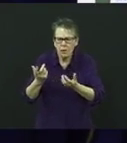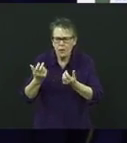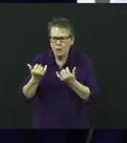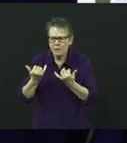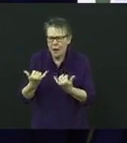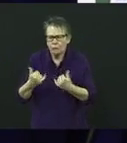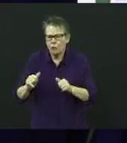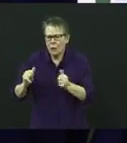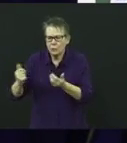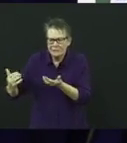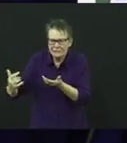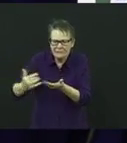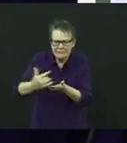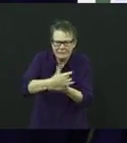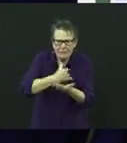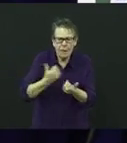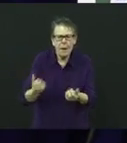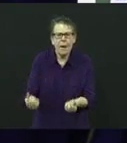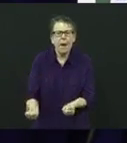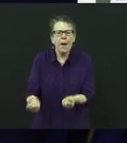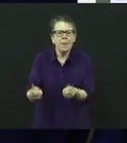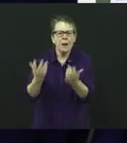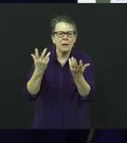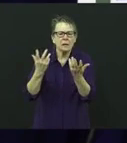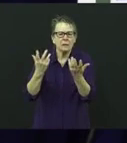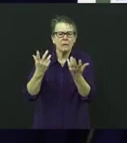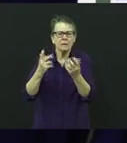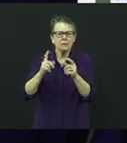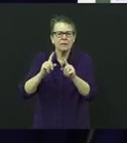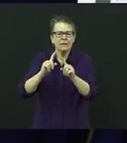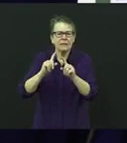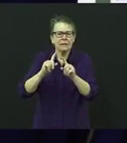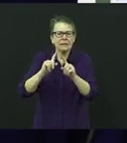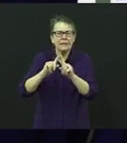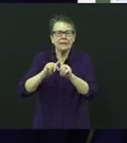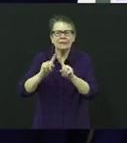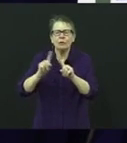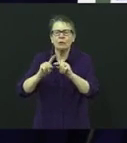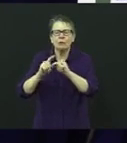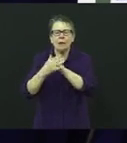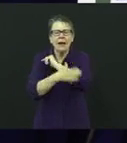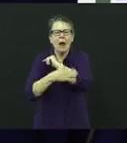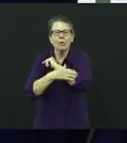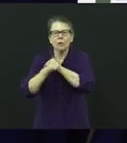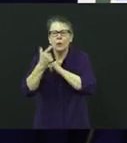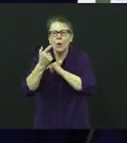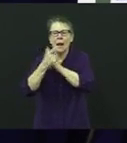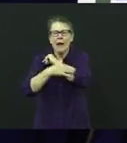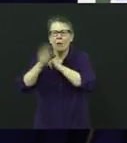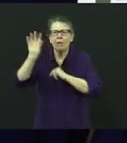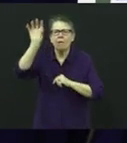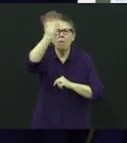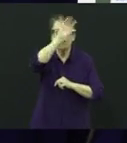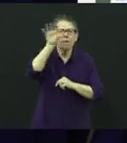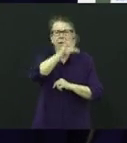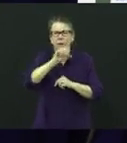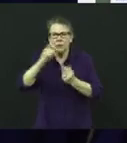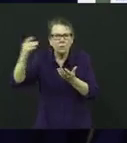prosecutors. So it hasn't been that high. I've heard of specific cases, the one the governor spoke of